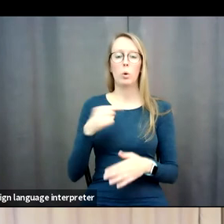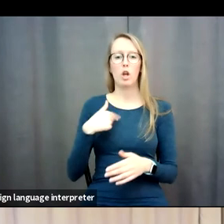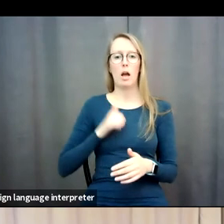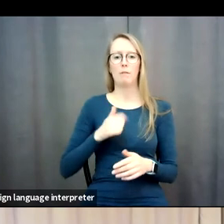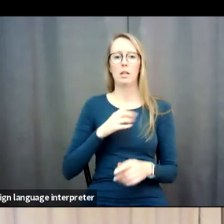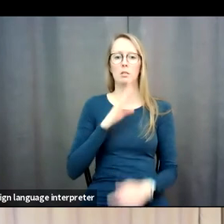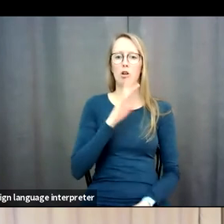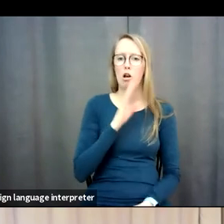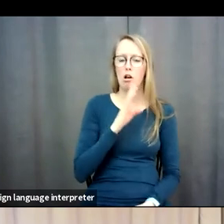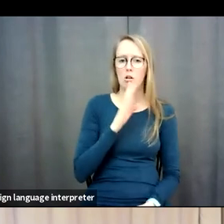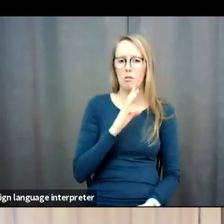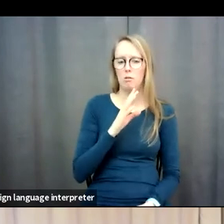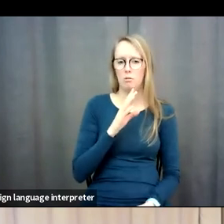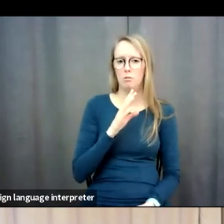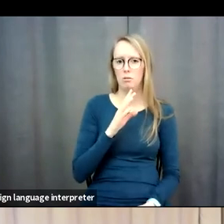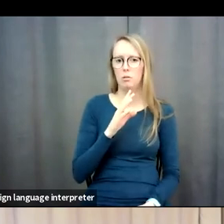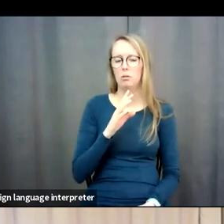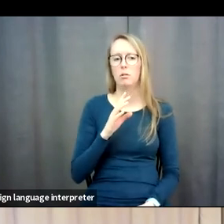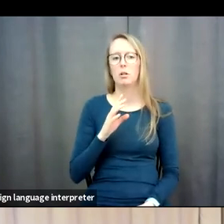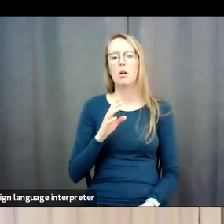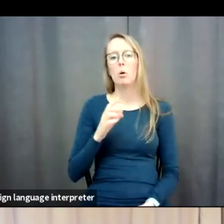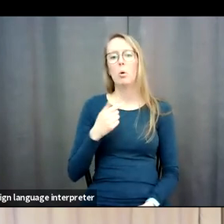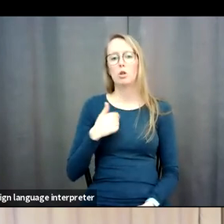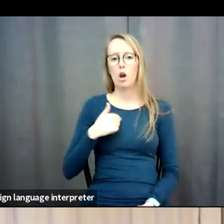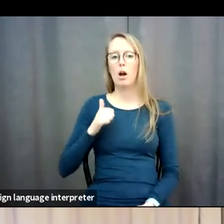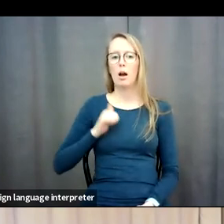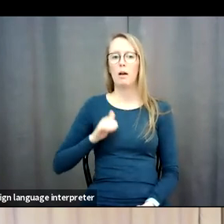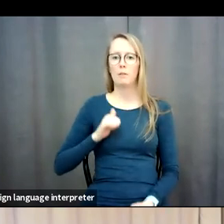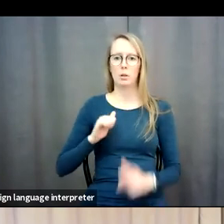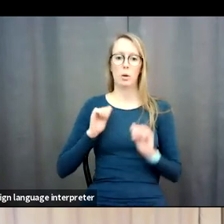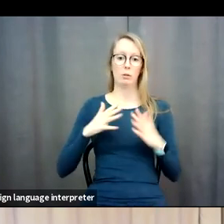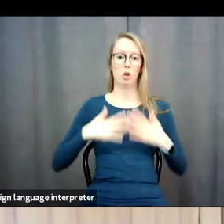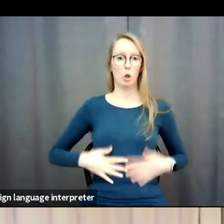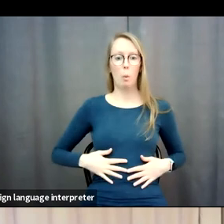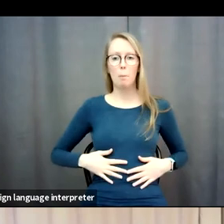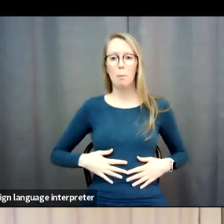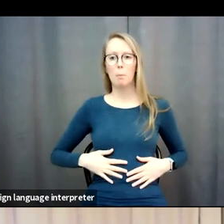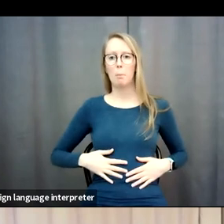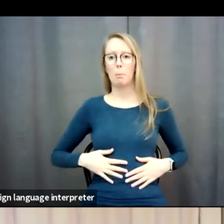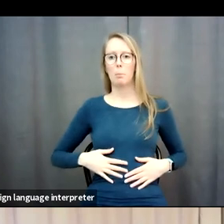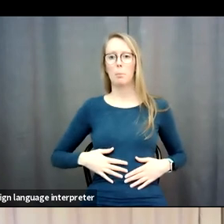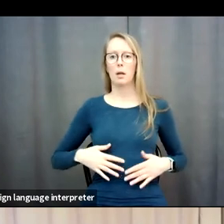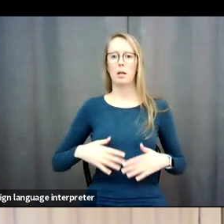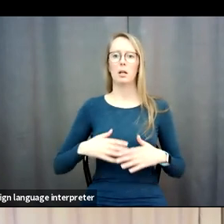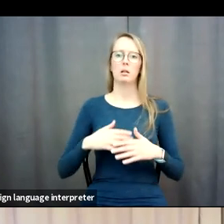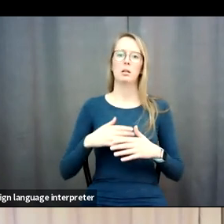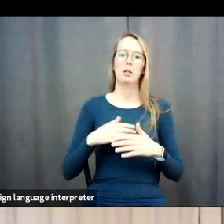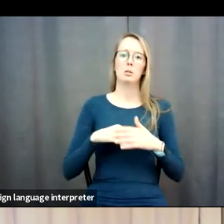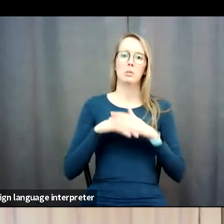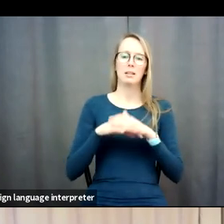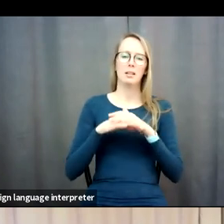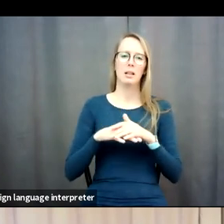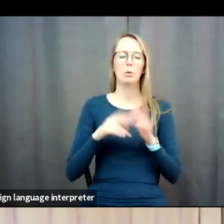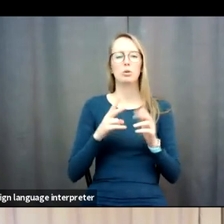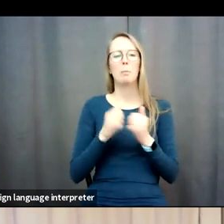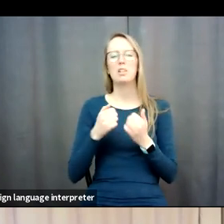word, what I see, and so on. And I use, of course, my body, my tactile modality, but I'm not so